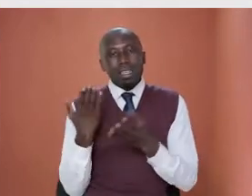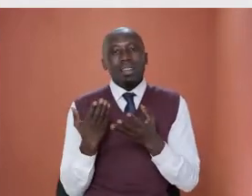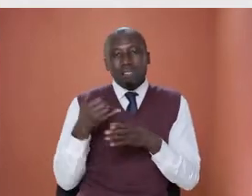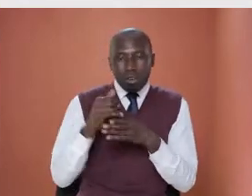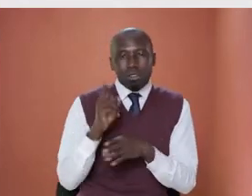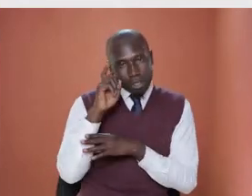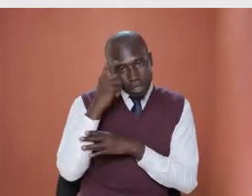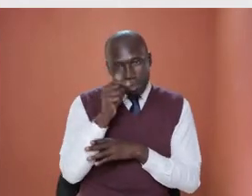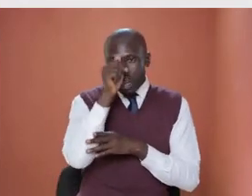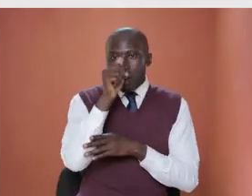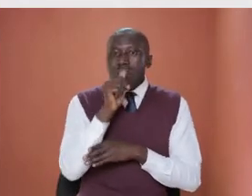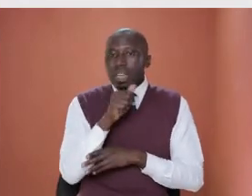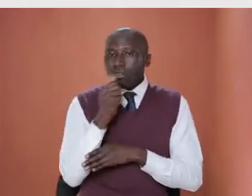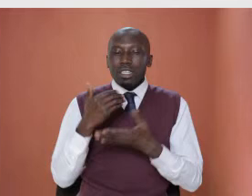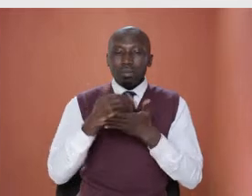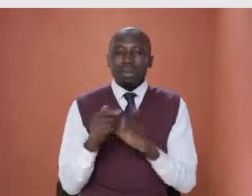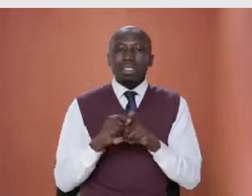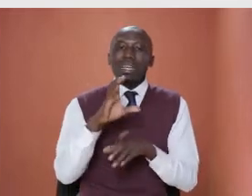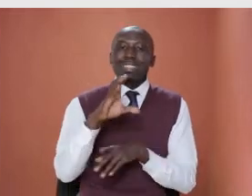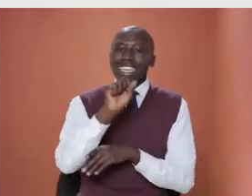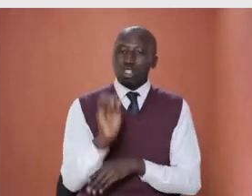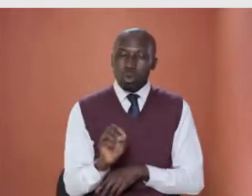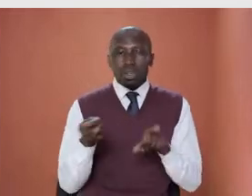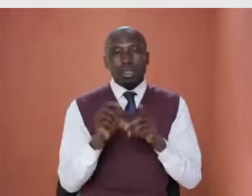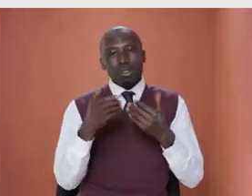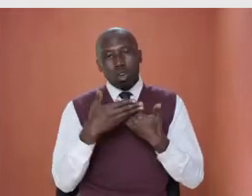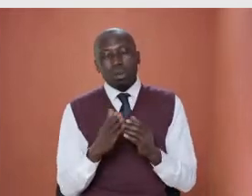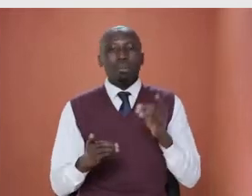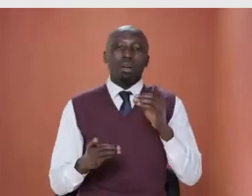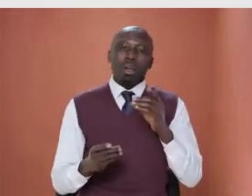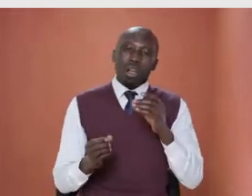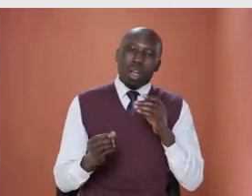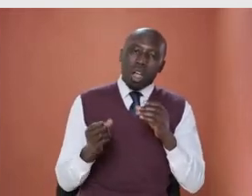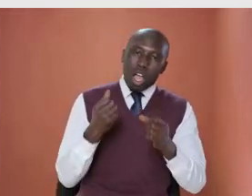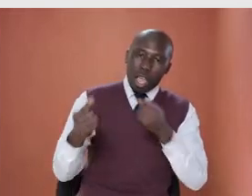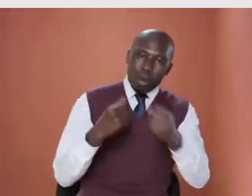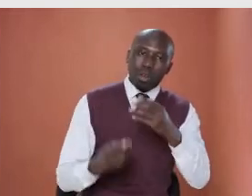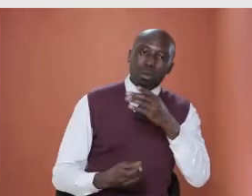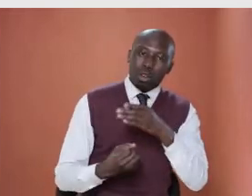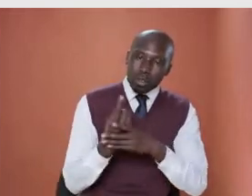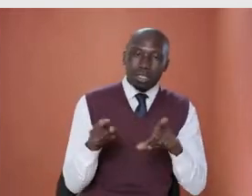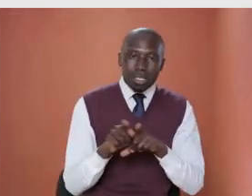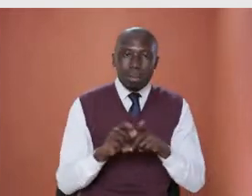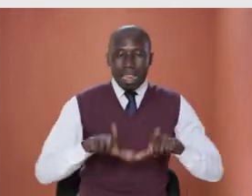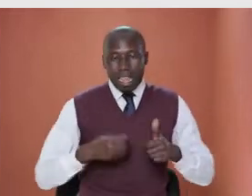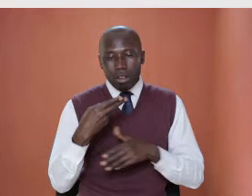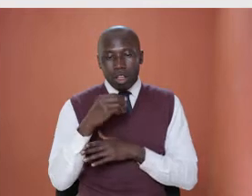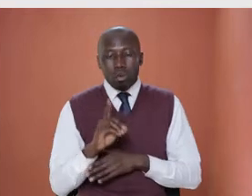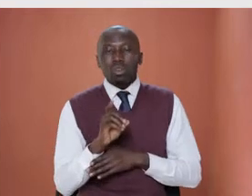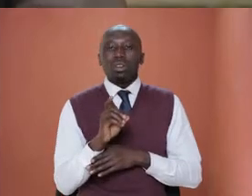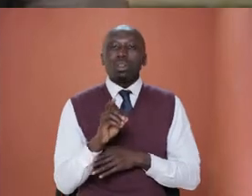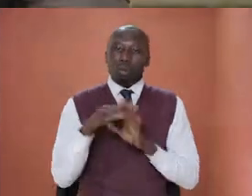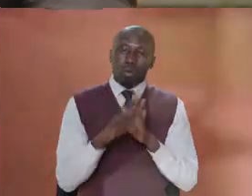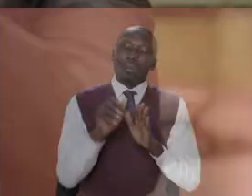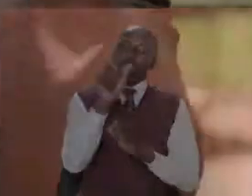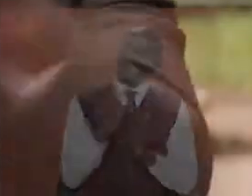government, private sector and civil society actors to open up employment opportunities and livelihood programs to persons with